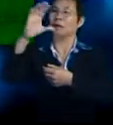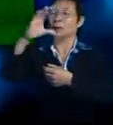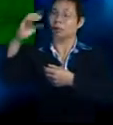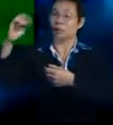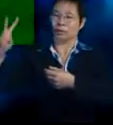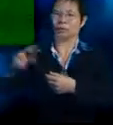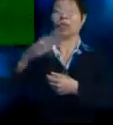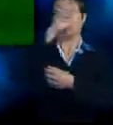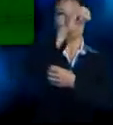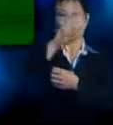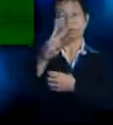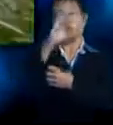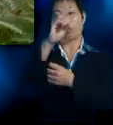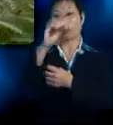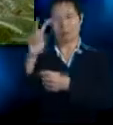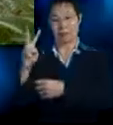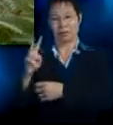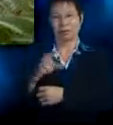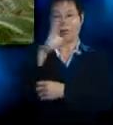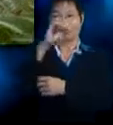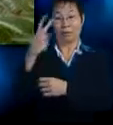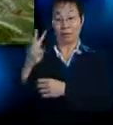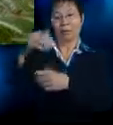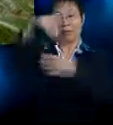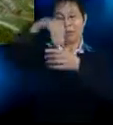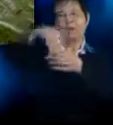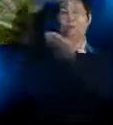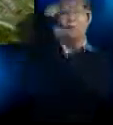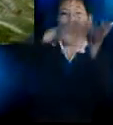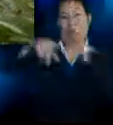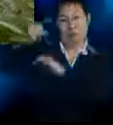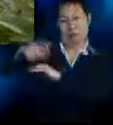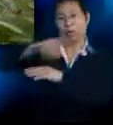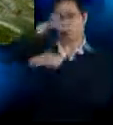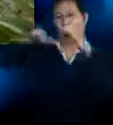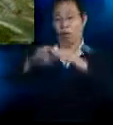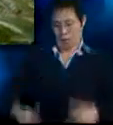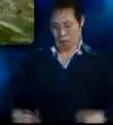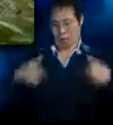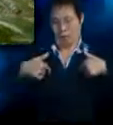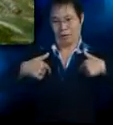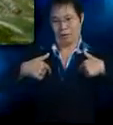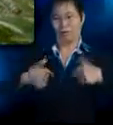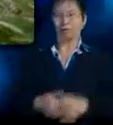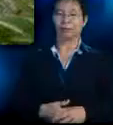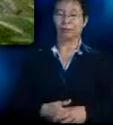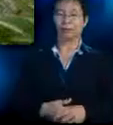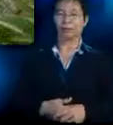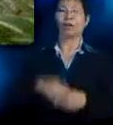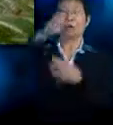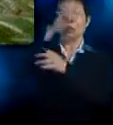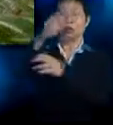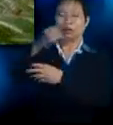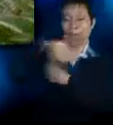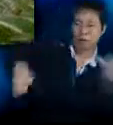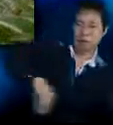Oxygen cycle. The oxygen in the atmosphere is needed by all living organisms. The oxygen